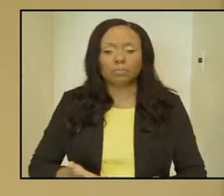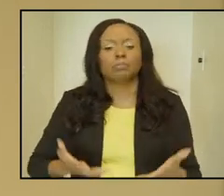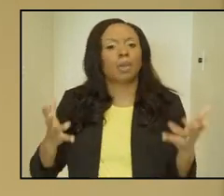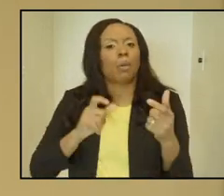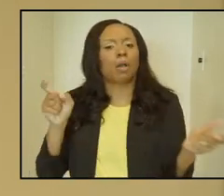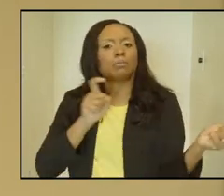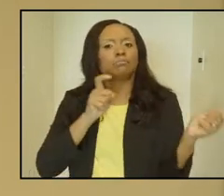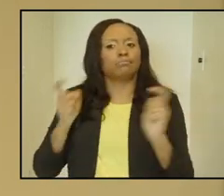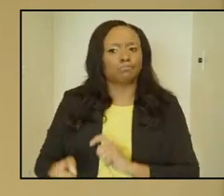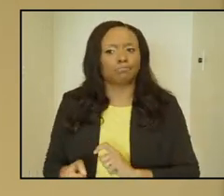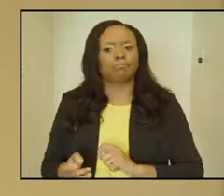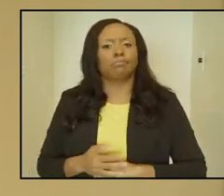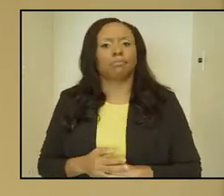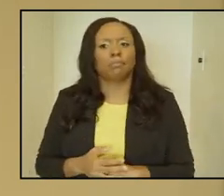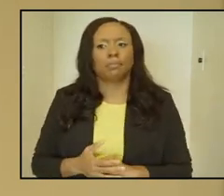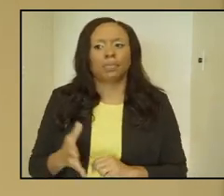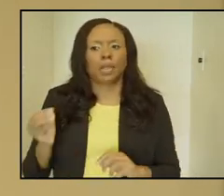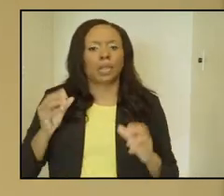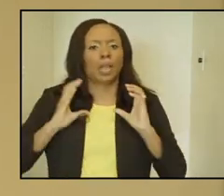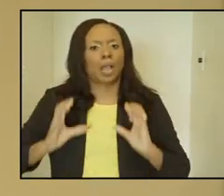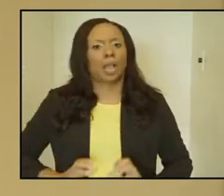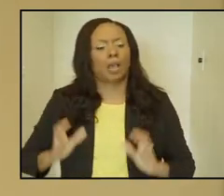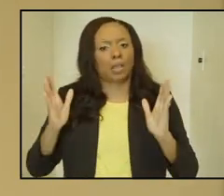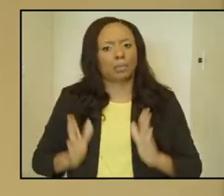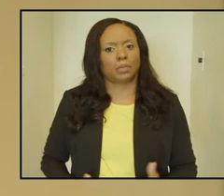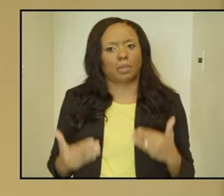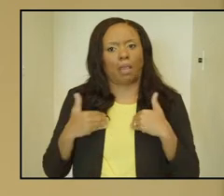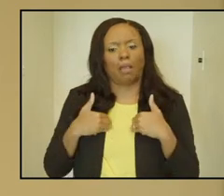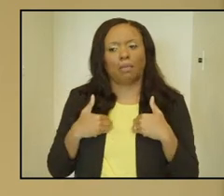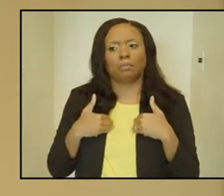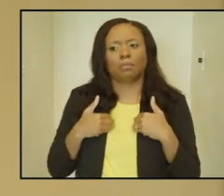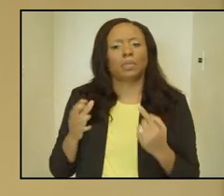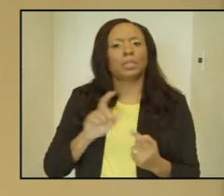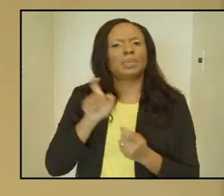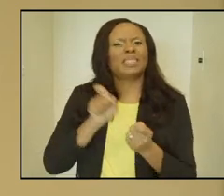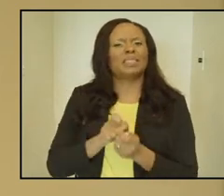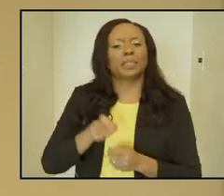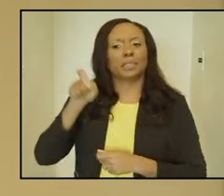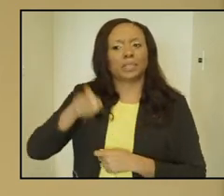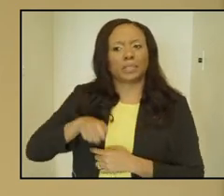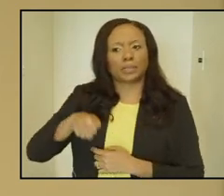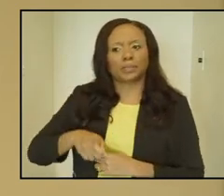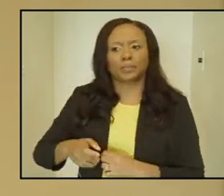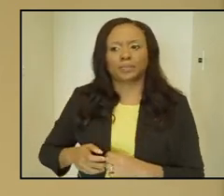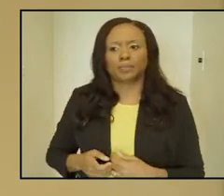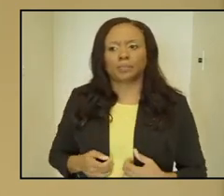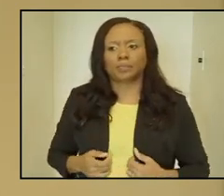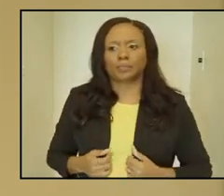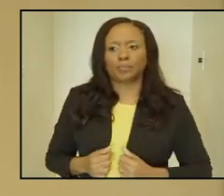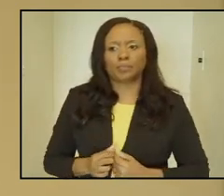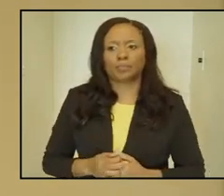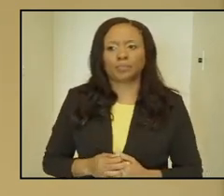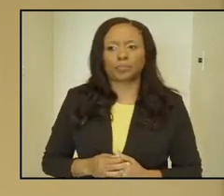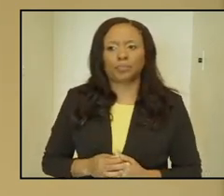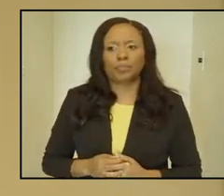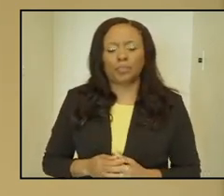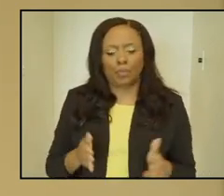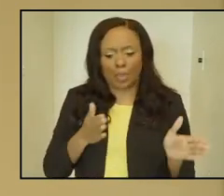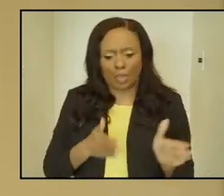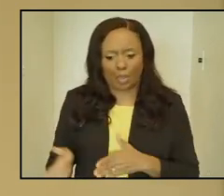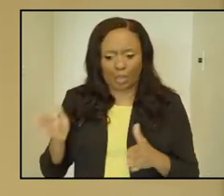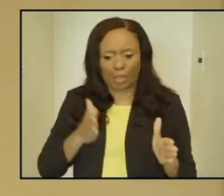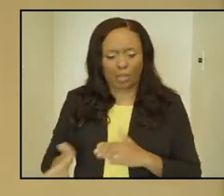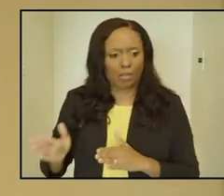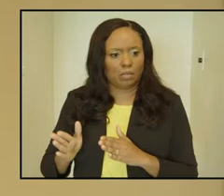transformation that is driven by the needs of customers. It includes strategic organizational change alongside